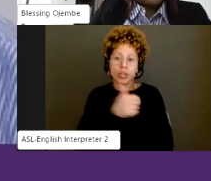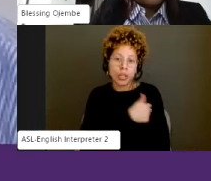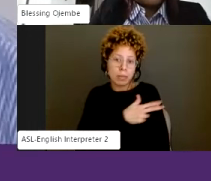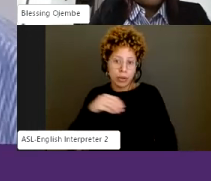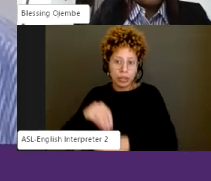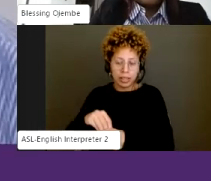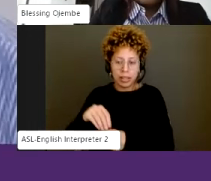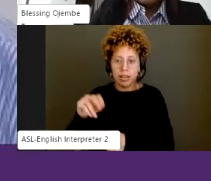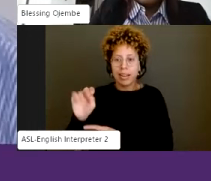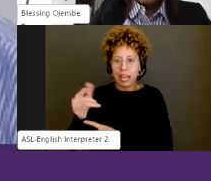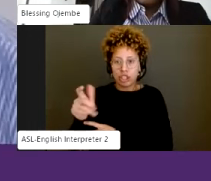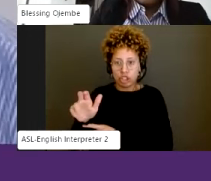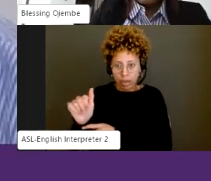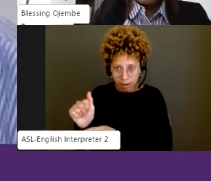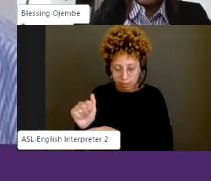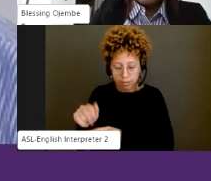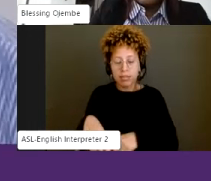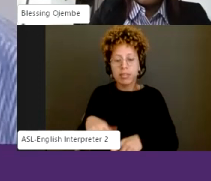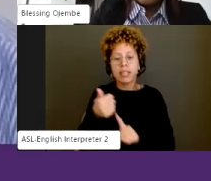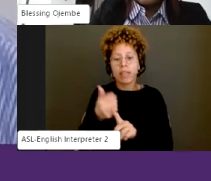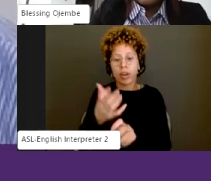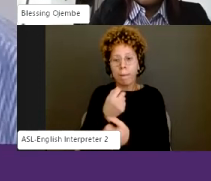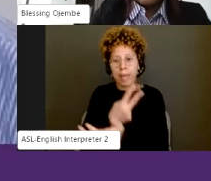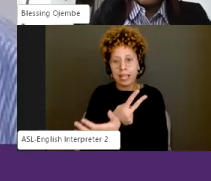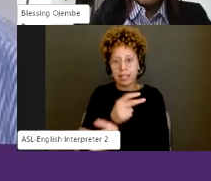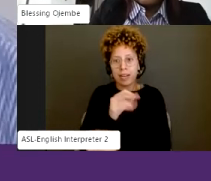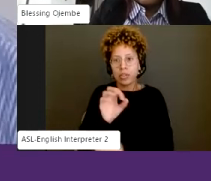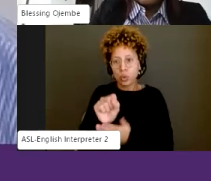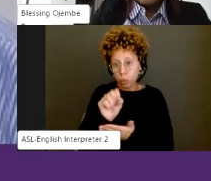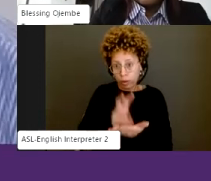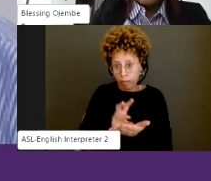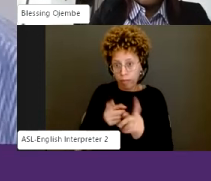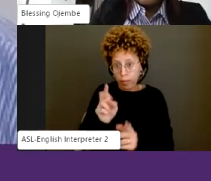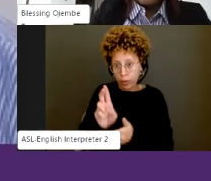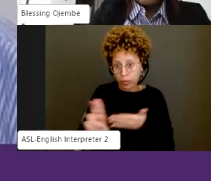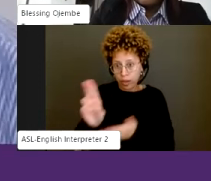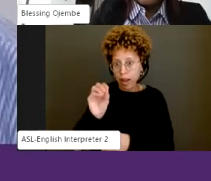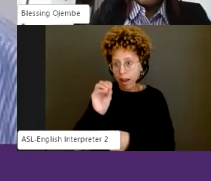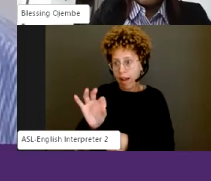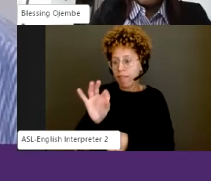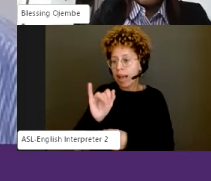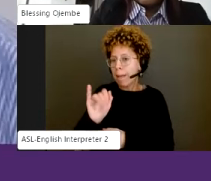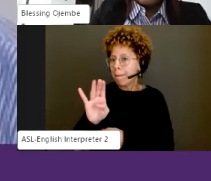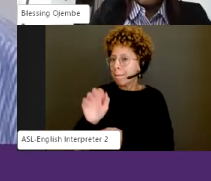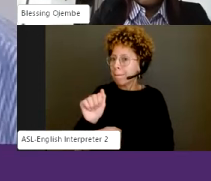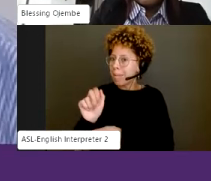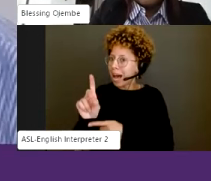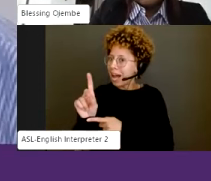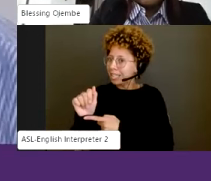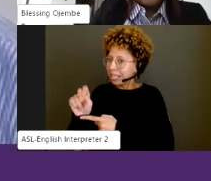He obtained his Master of Social Work from the University of Ibadan in